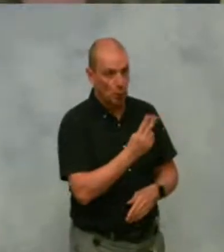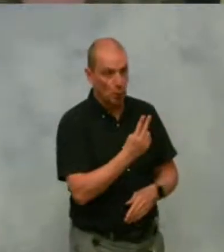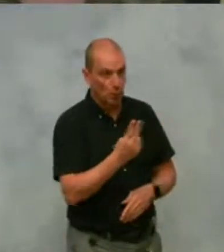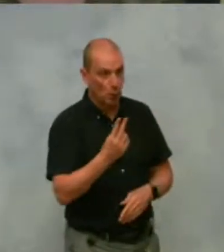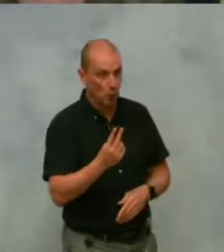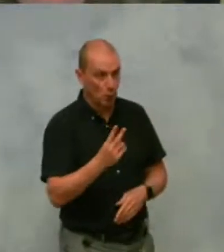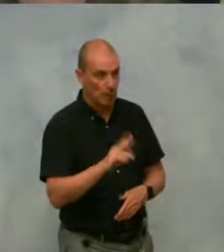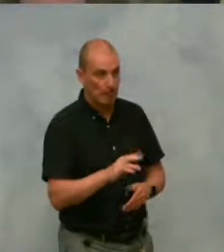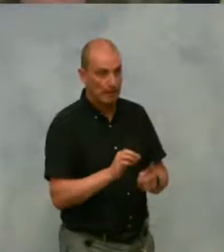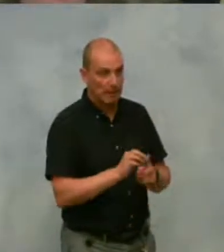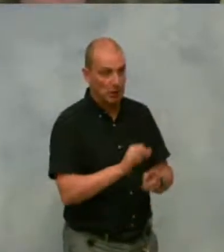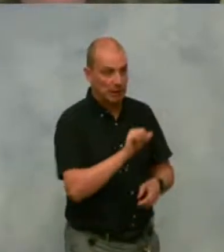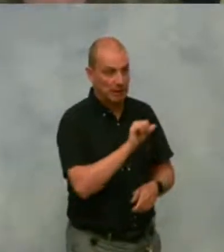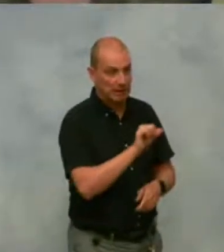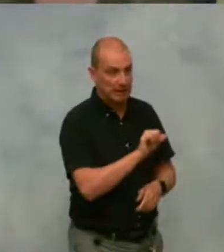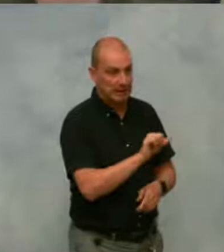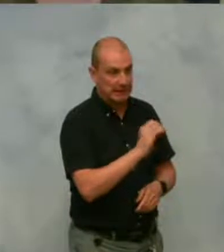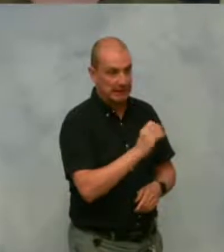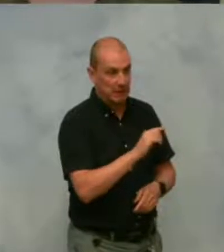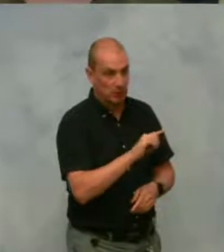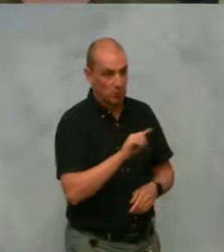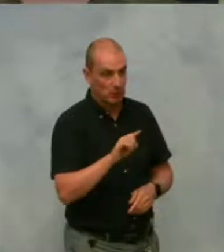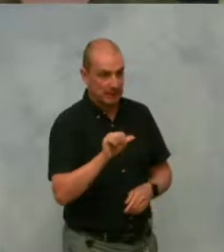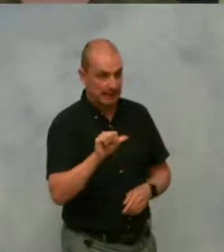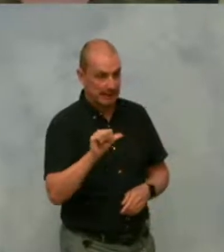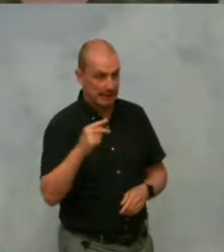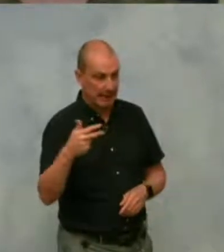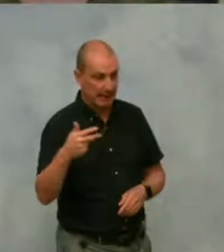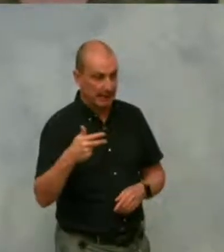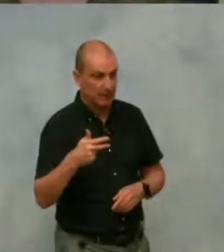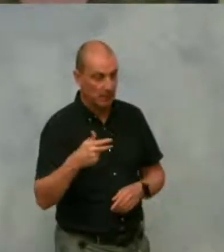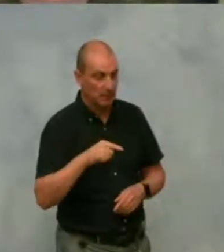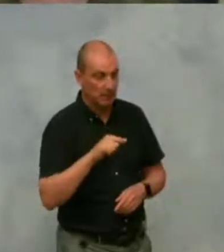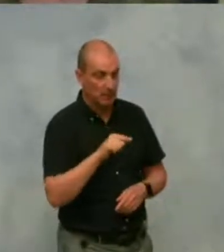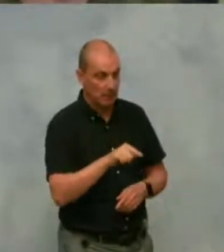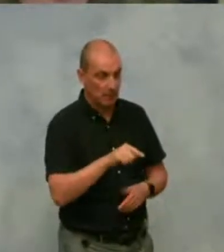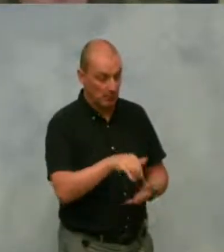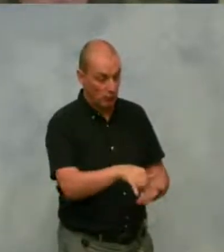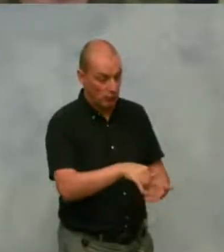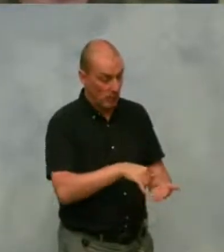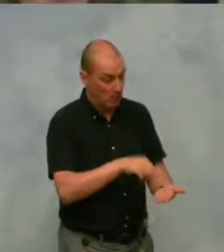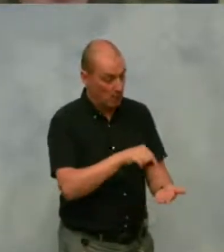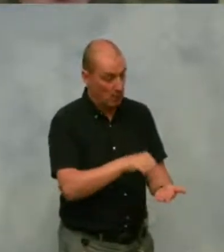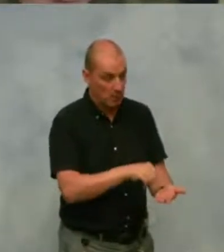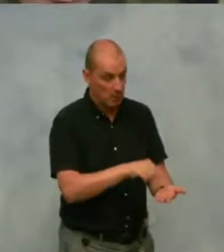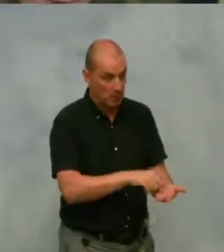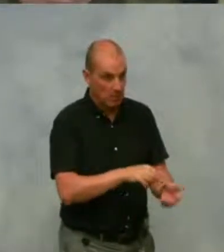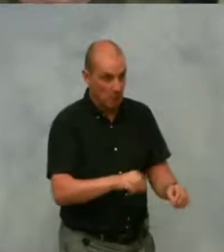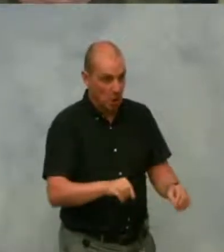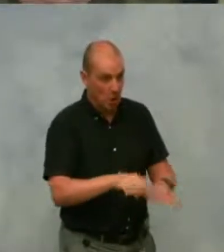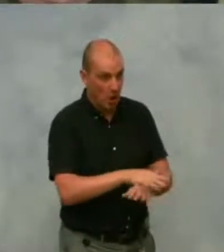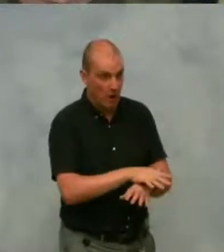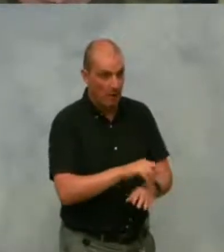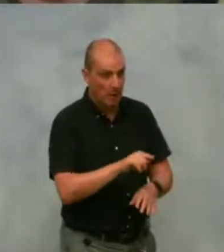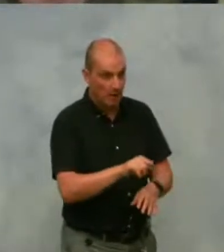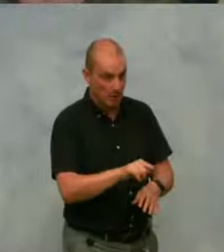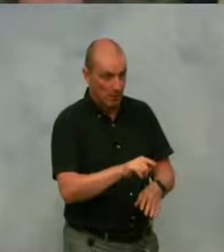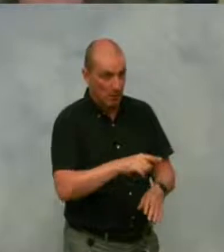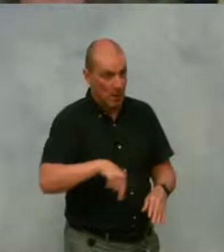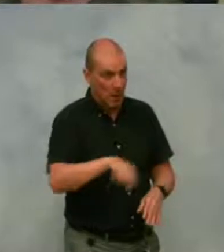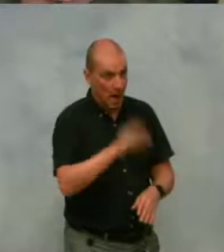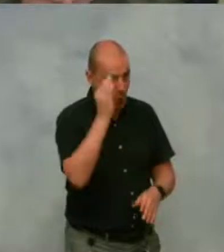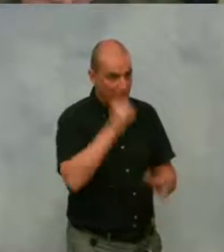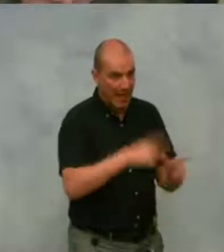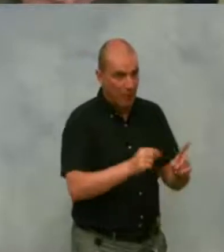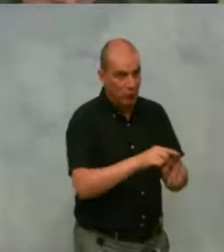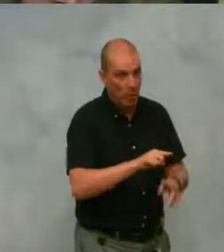Kay. Thank you, Chair. And it's the same format of report, but this time covering the whole council for April to June. In terms